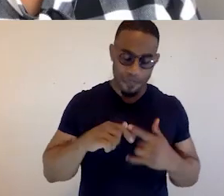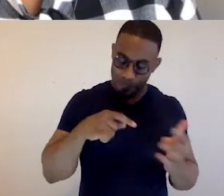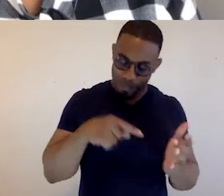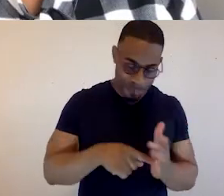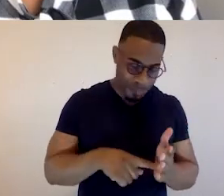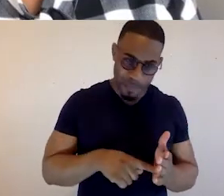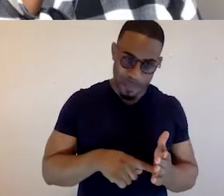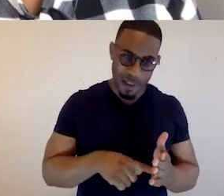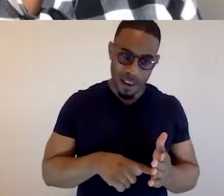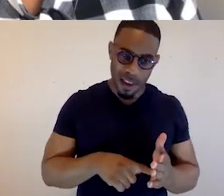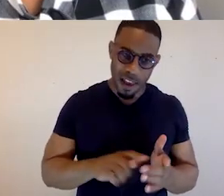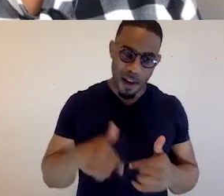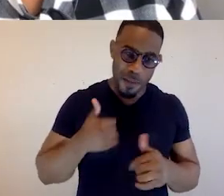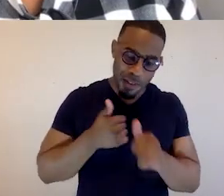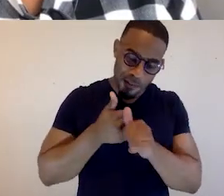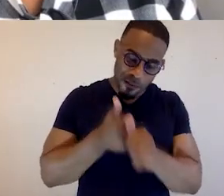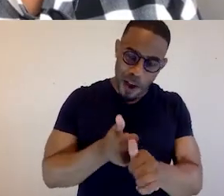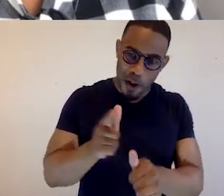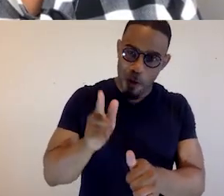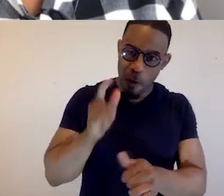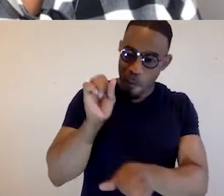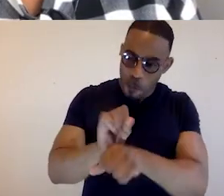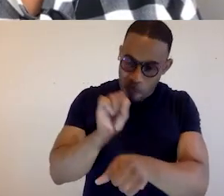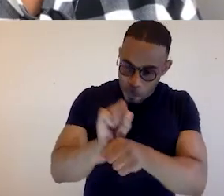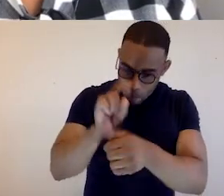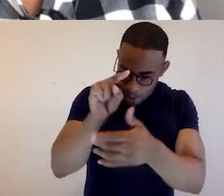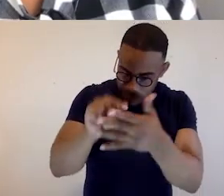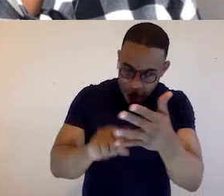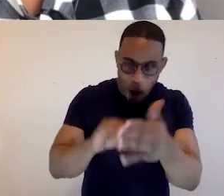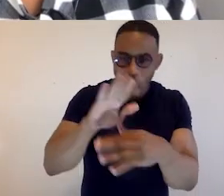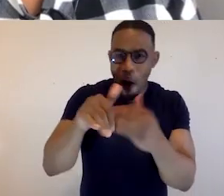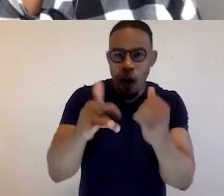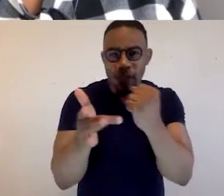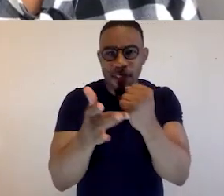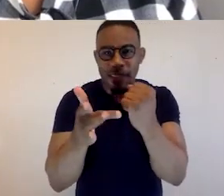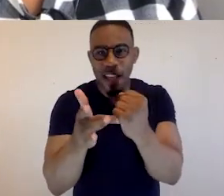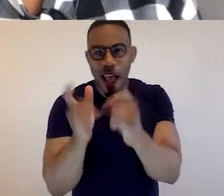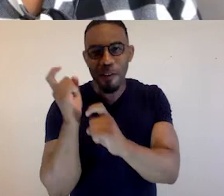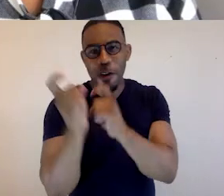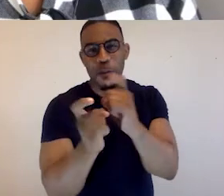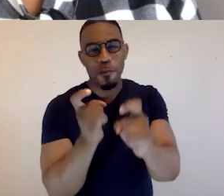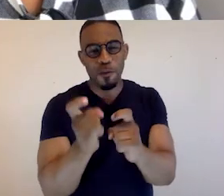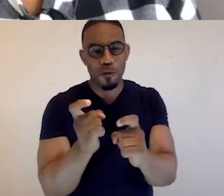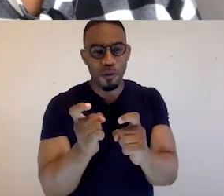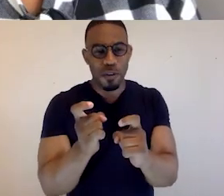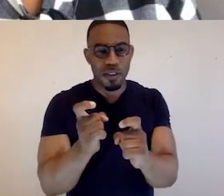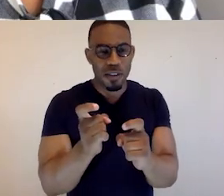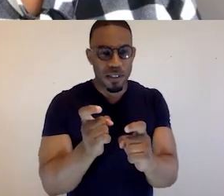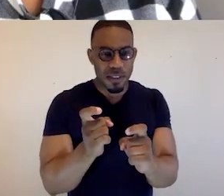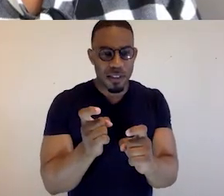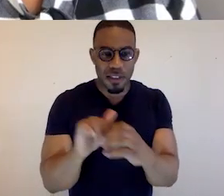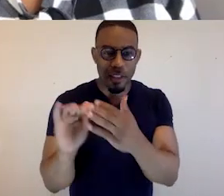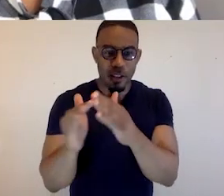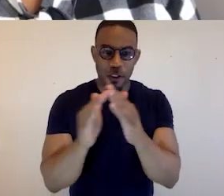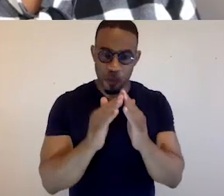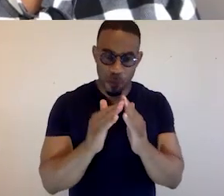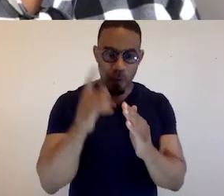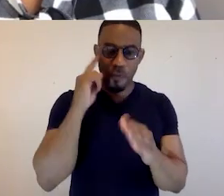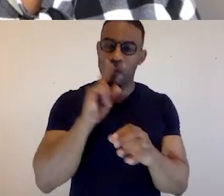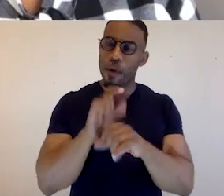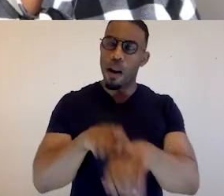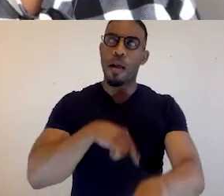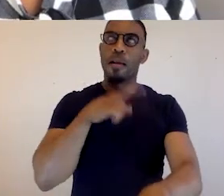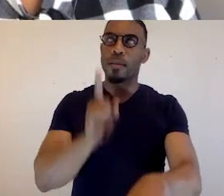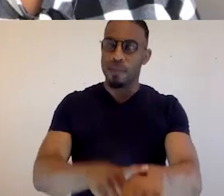this. I have been following her work and all of her technical contributions in the community for a really